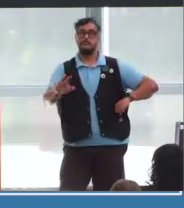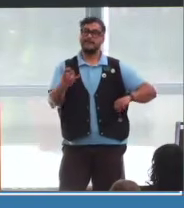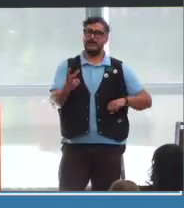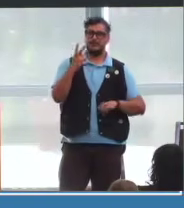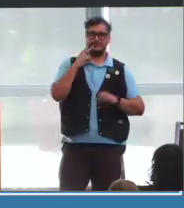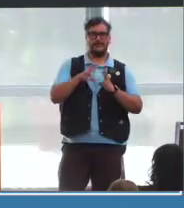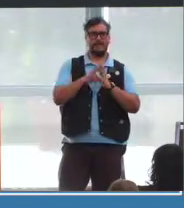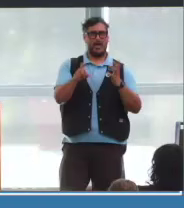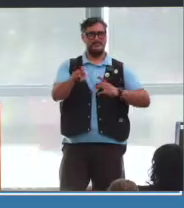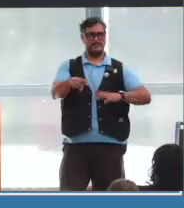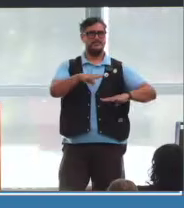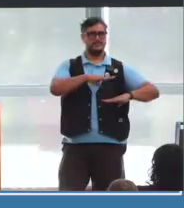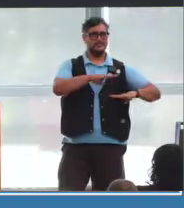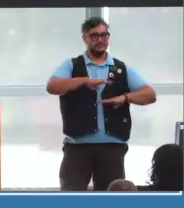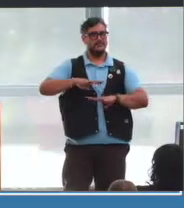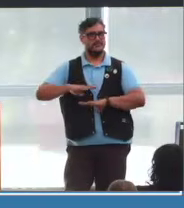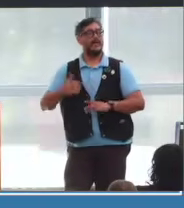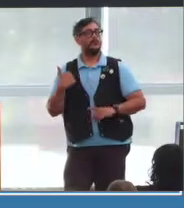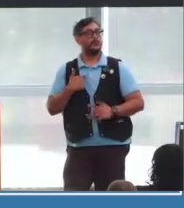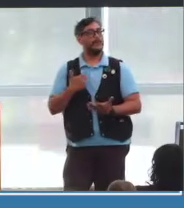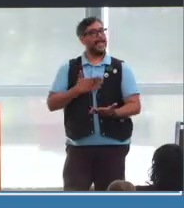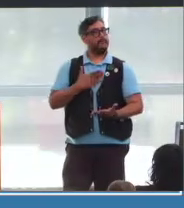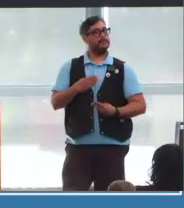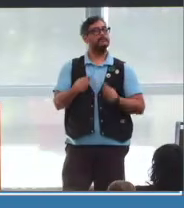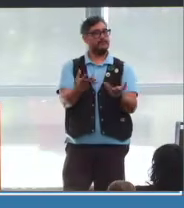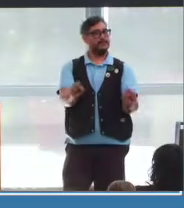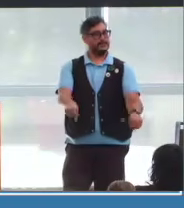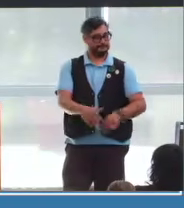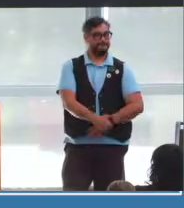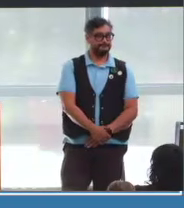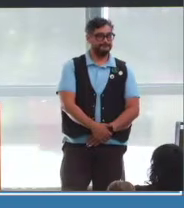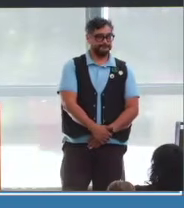of need all over the country, and we're very happy that we can provide that.